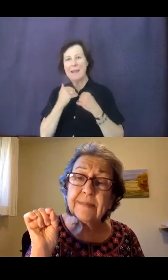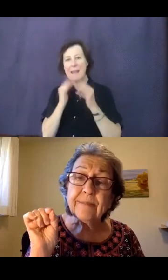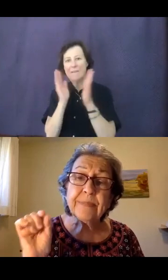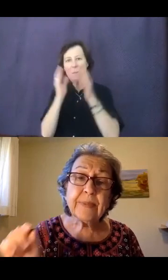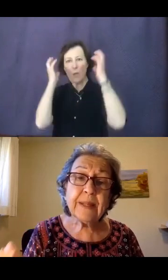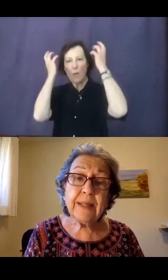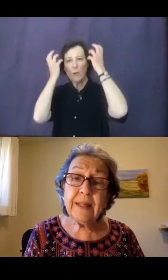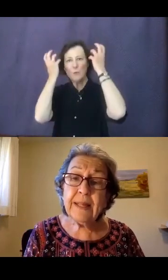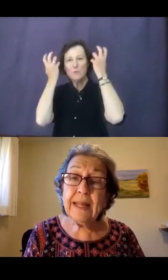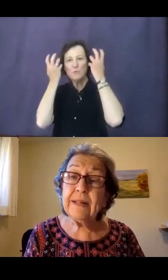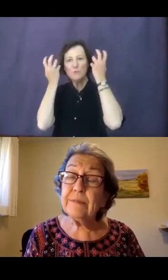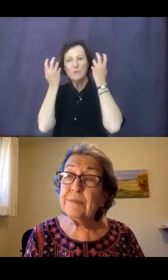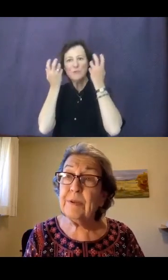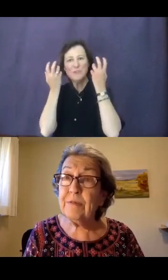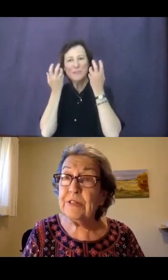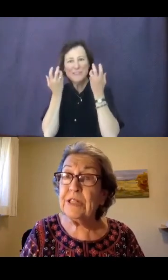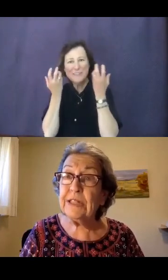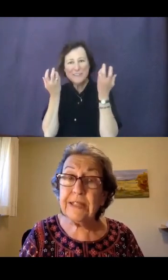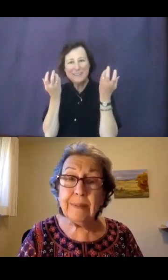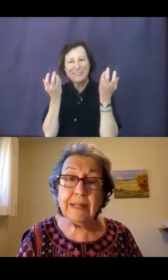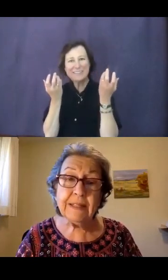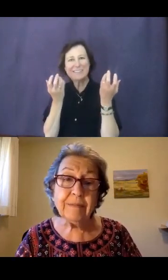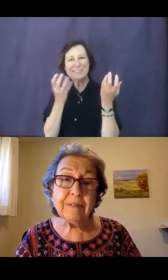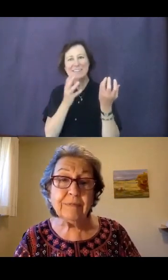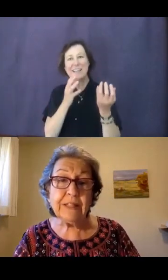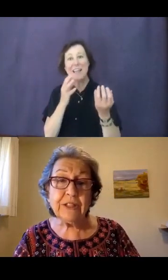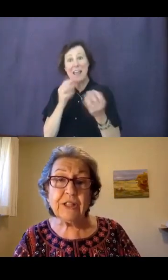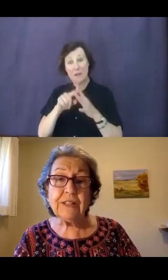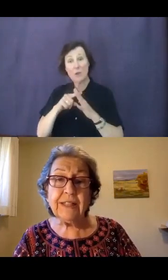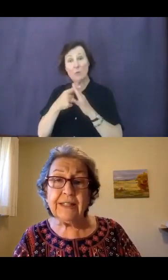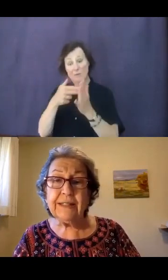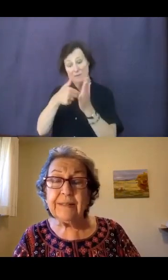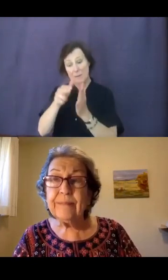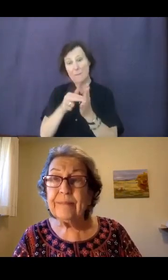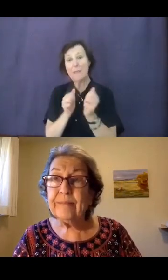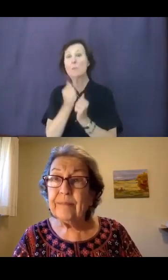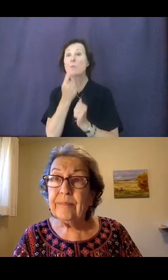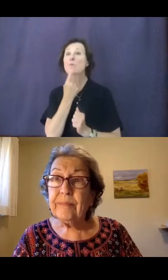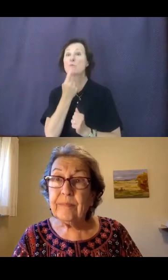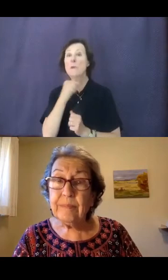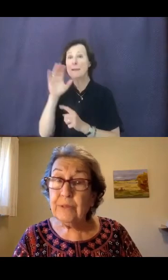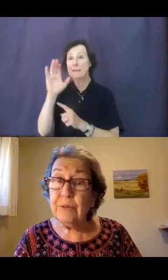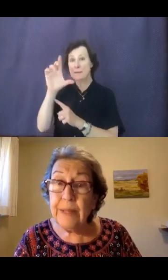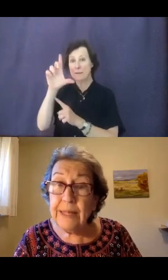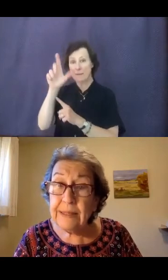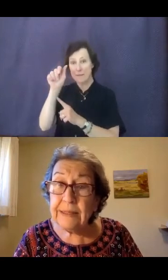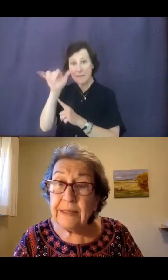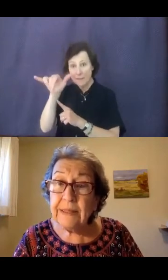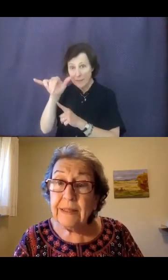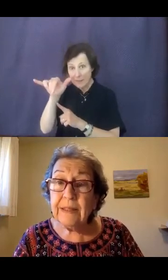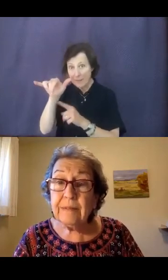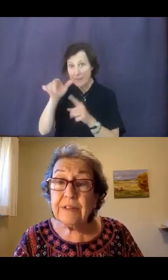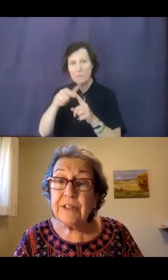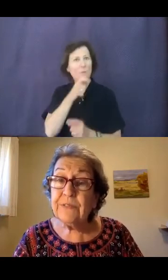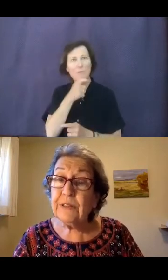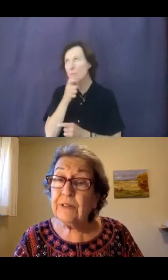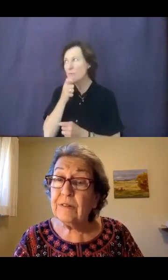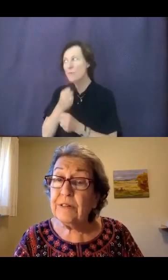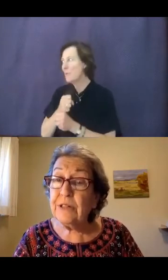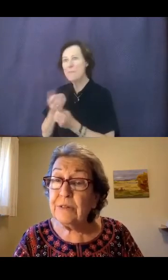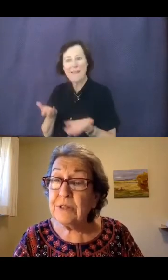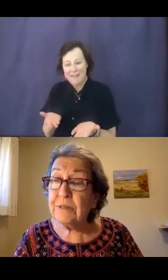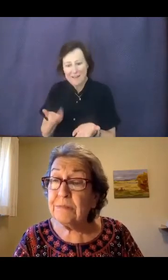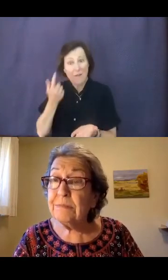curls, and it was originally painted with reddish clay. But who made it? Was it for their